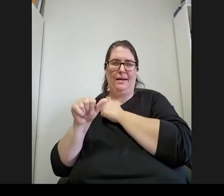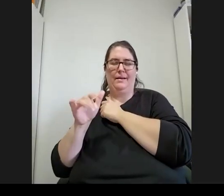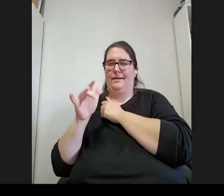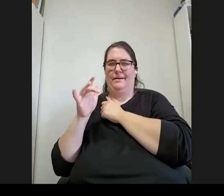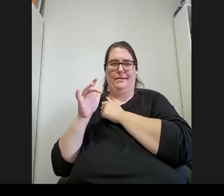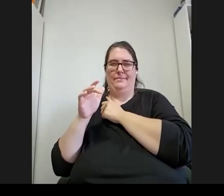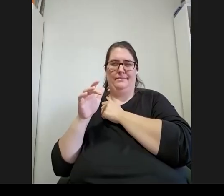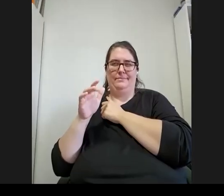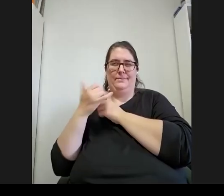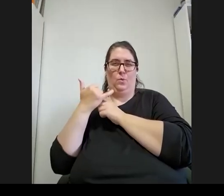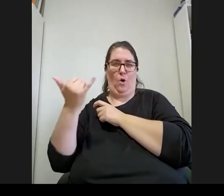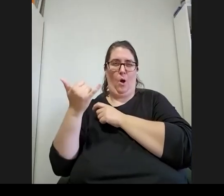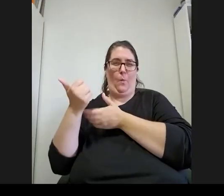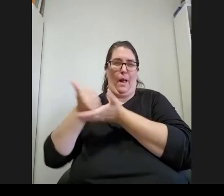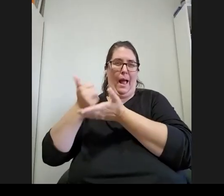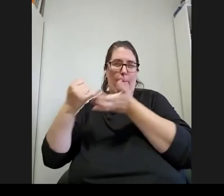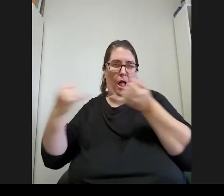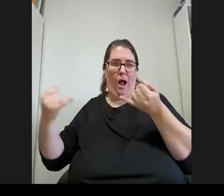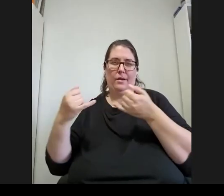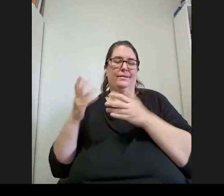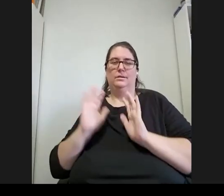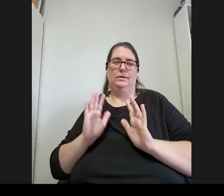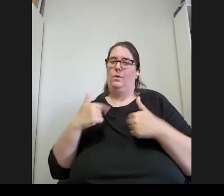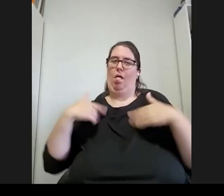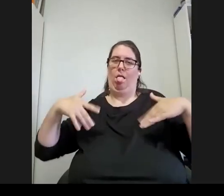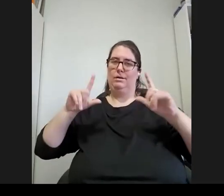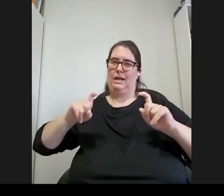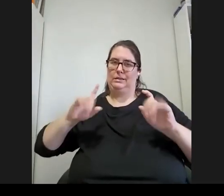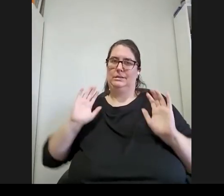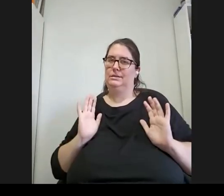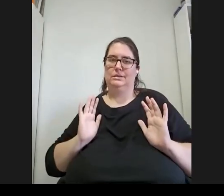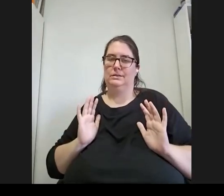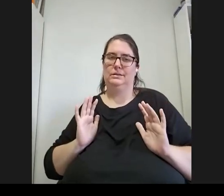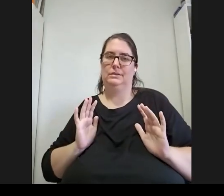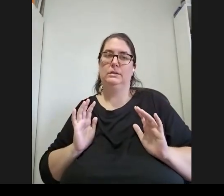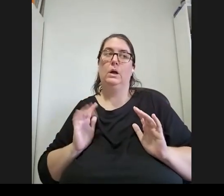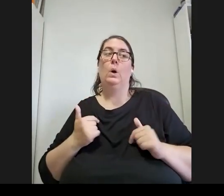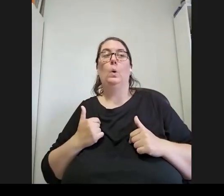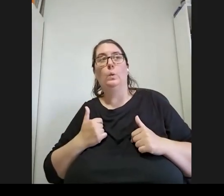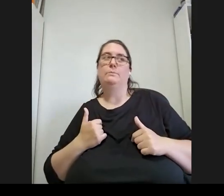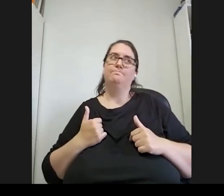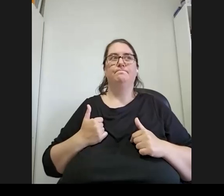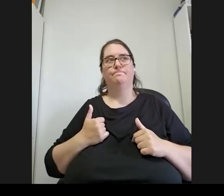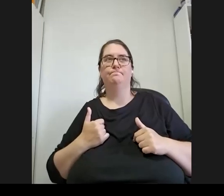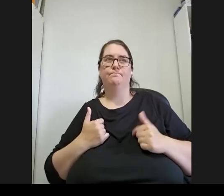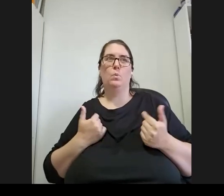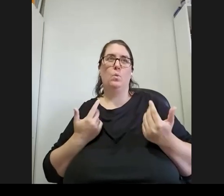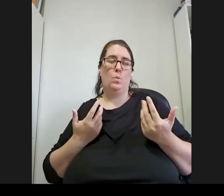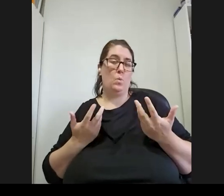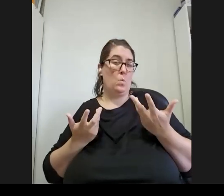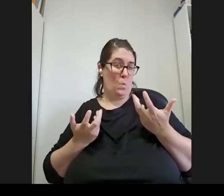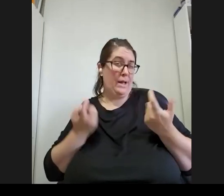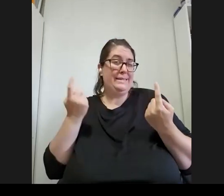someone. We have not tested it for that. We are wanting to have a capacity